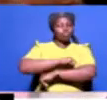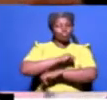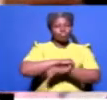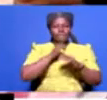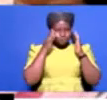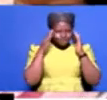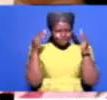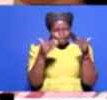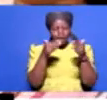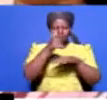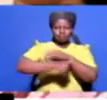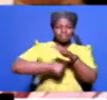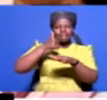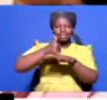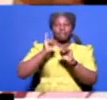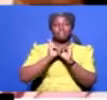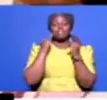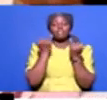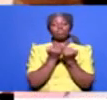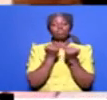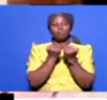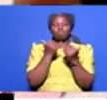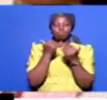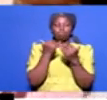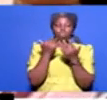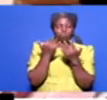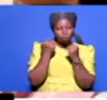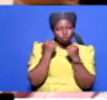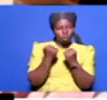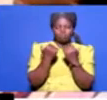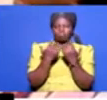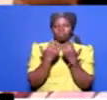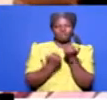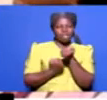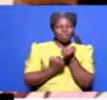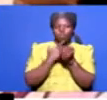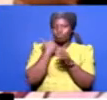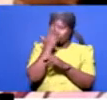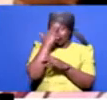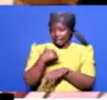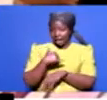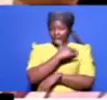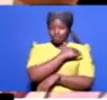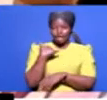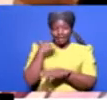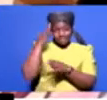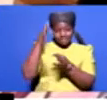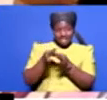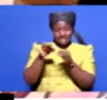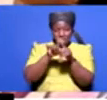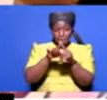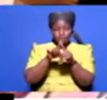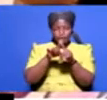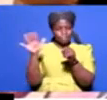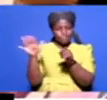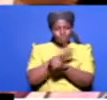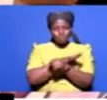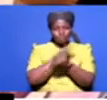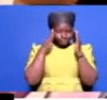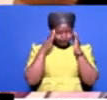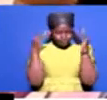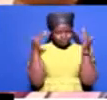an institution firmly anchored in the Catholic faith and fully committed to the pursuit of academic